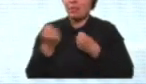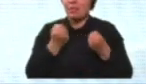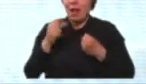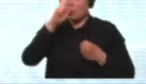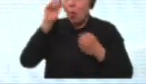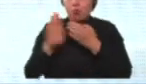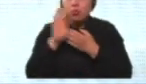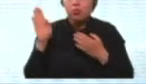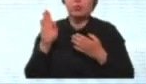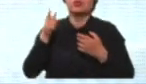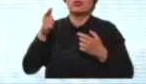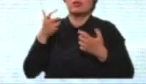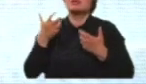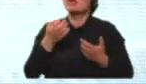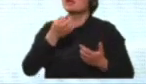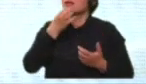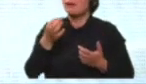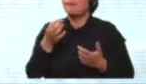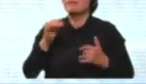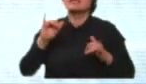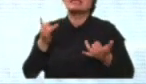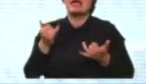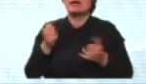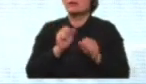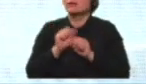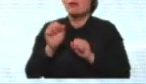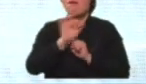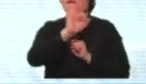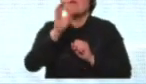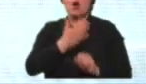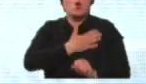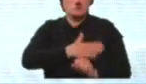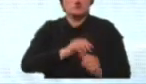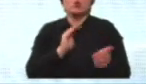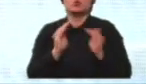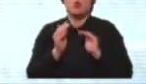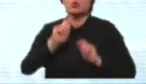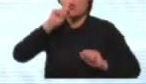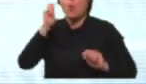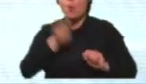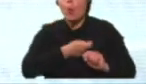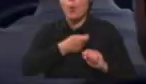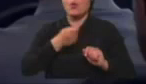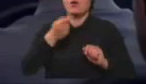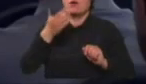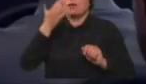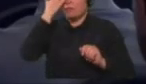you, what is your overall favorite mode, even if it doesn't exist in your city? So hands up in the air for